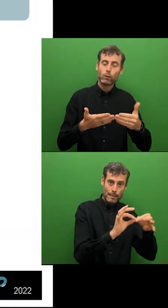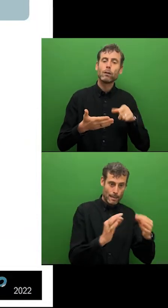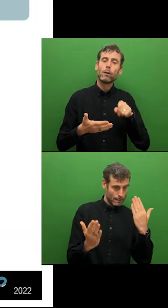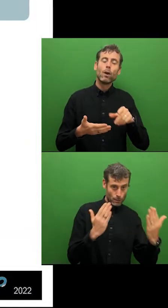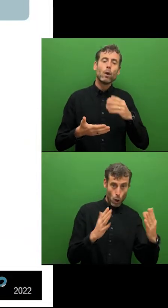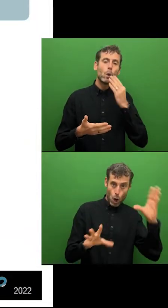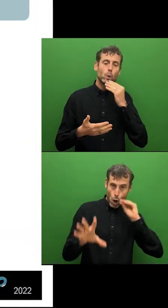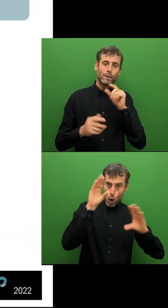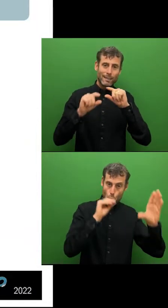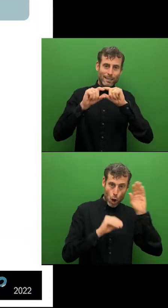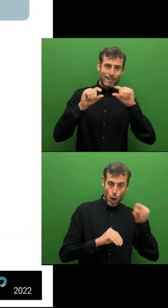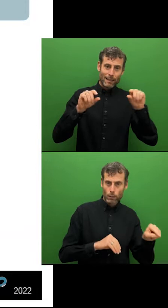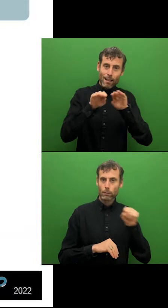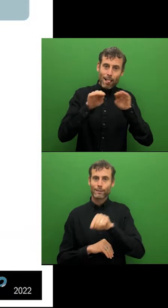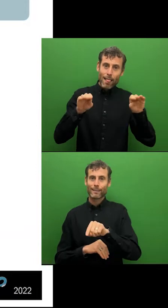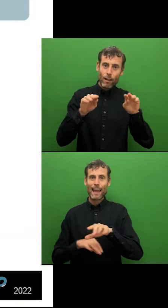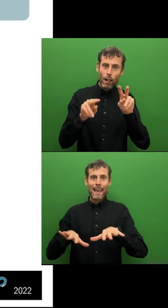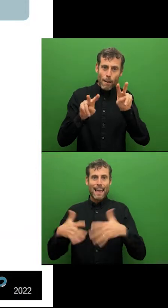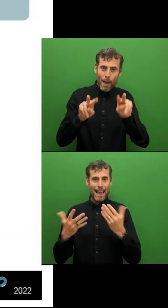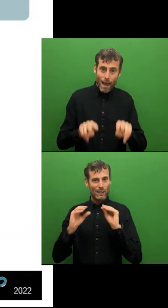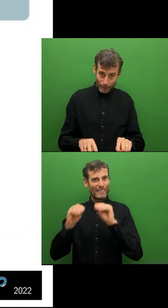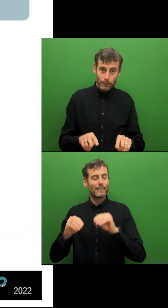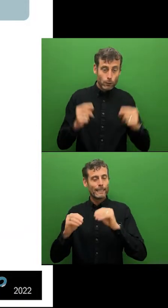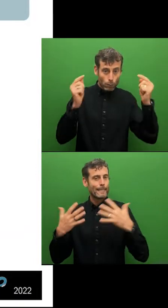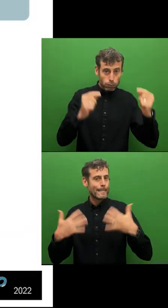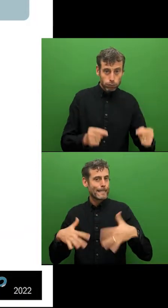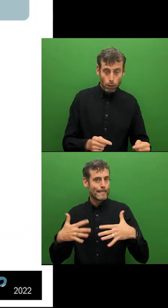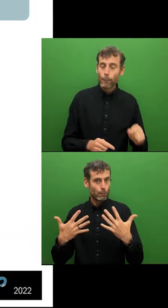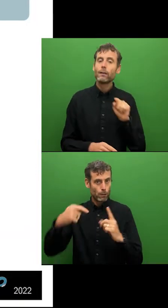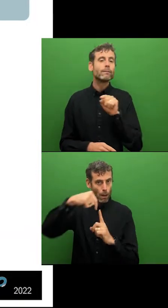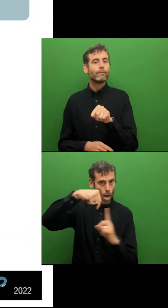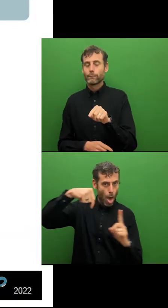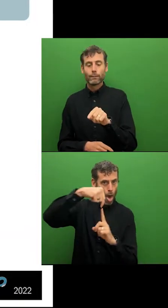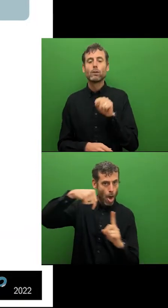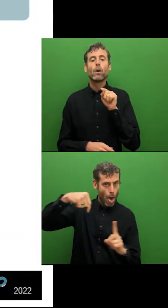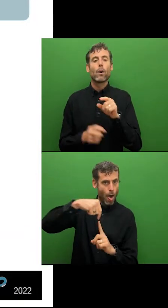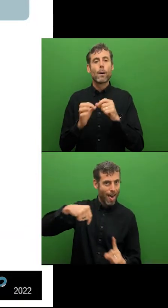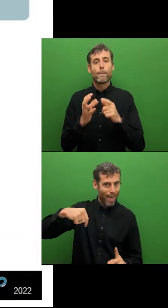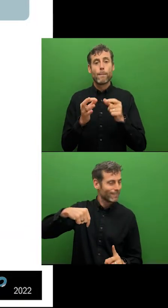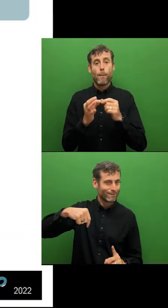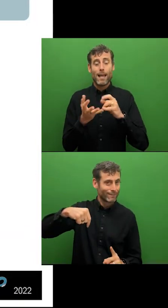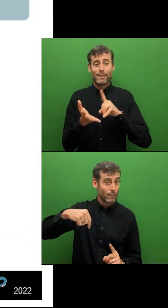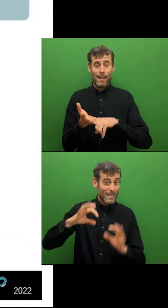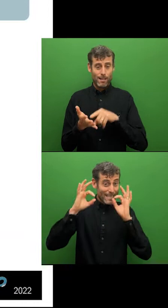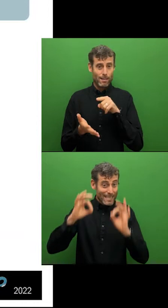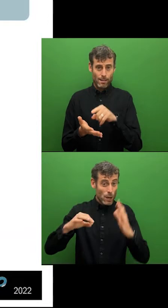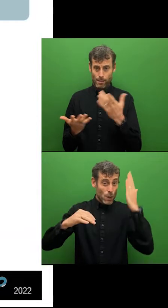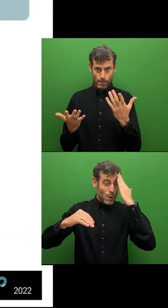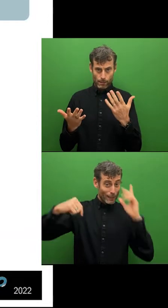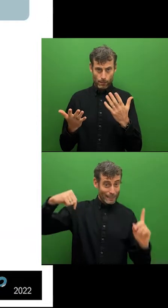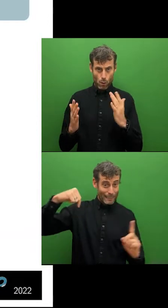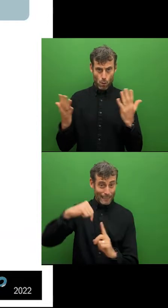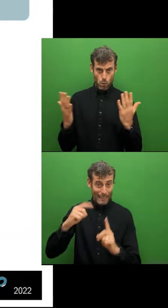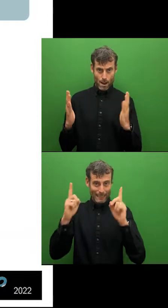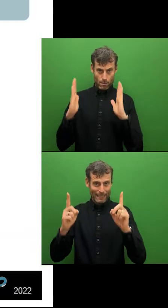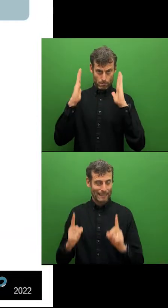training. The fact that the subtitles are not aligned to the signing means that BobSL has a relatively large uncertainty when